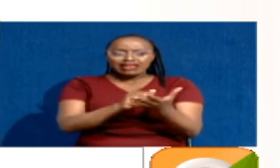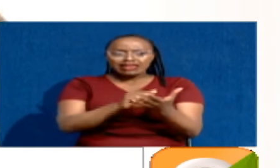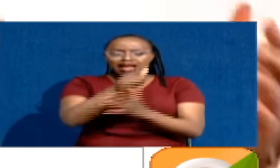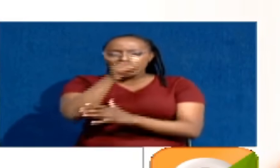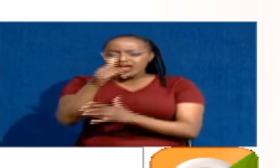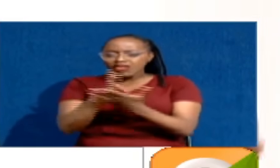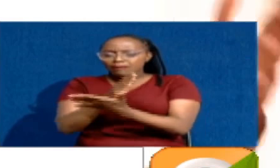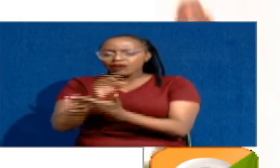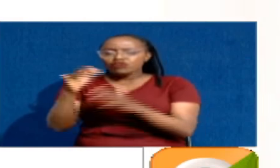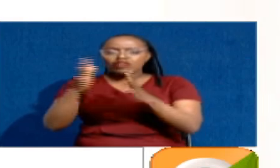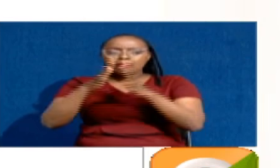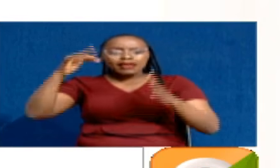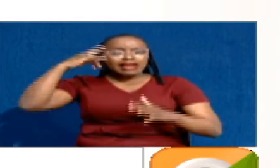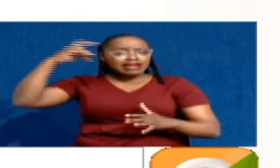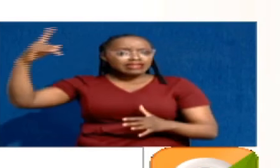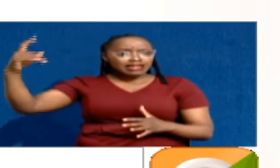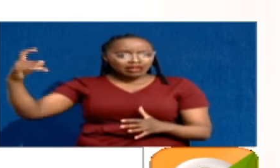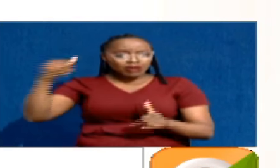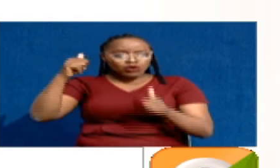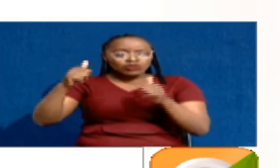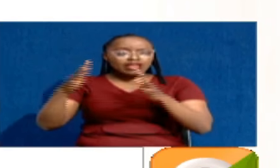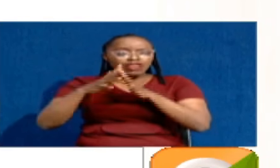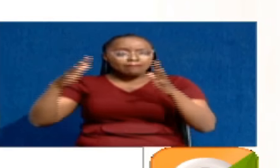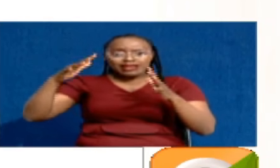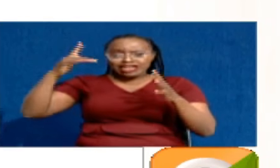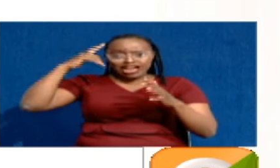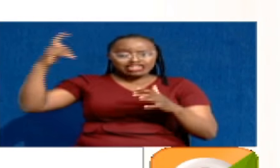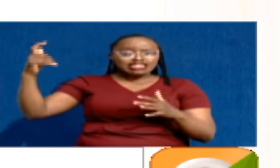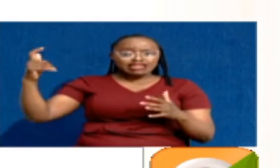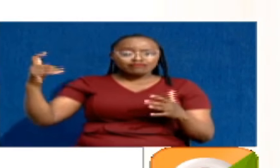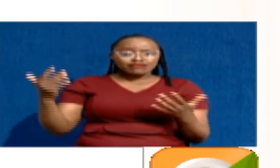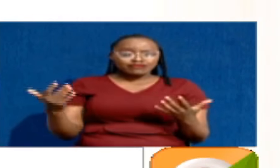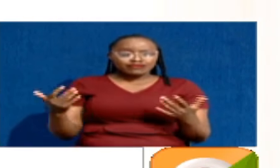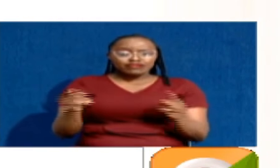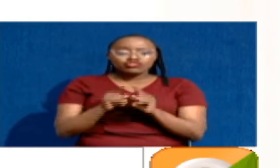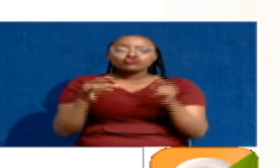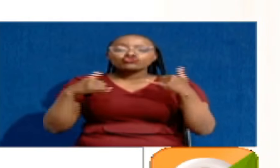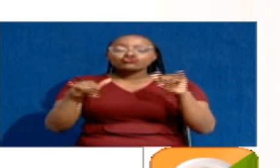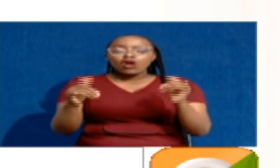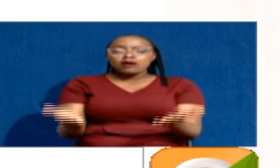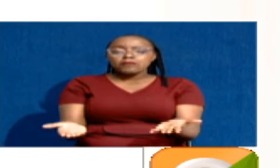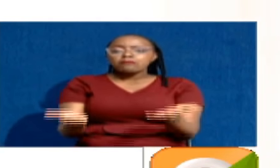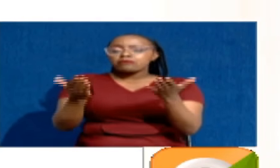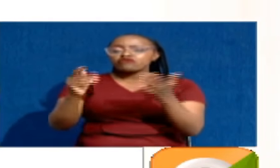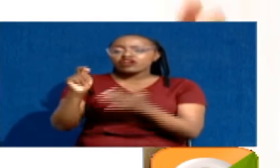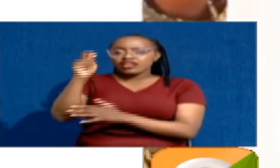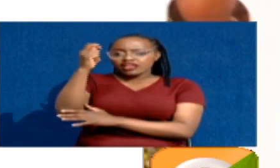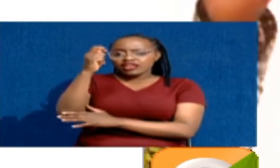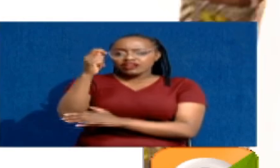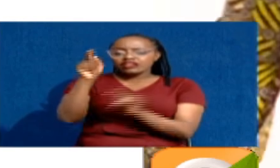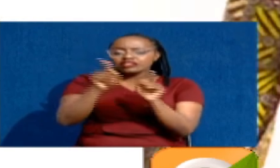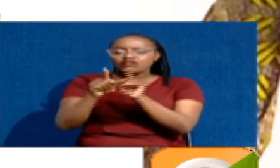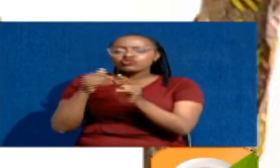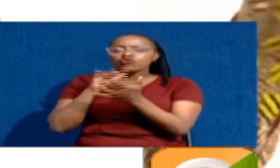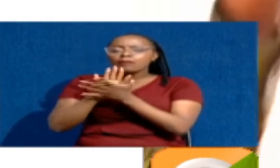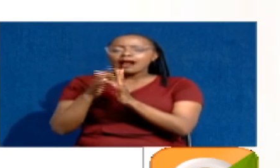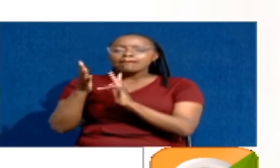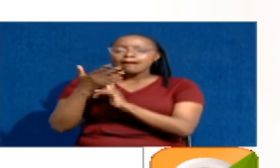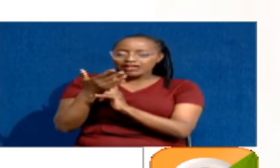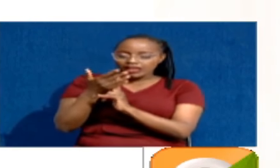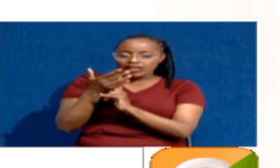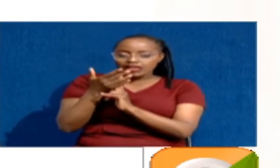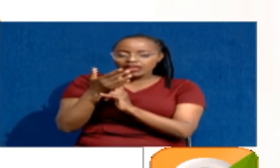part of that big dream, thinking dream, to push Kenya into a middle income